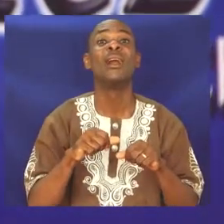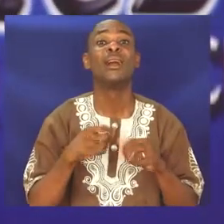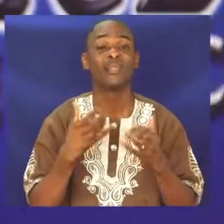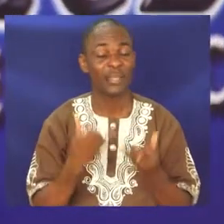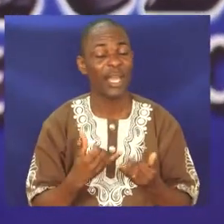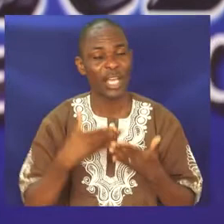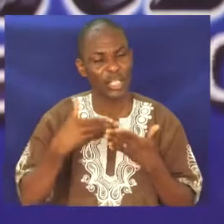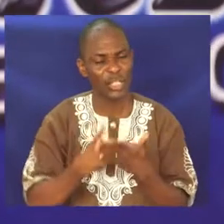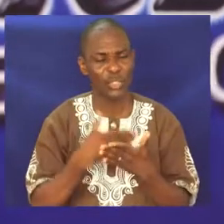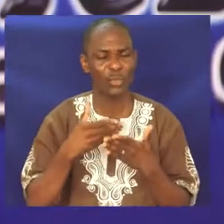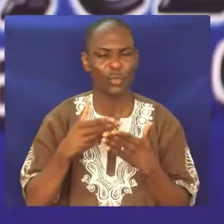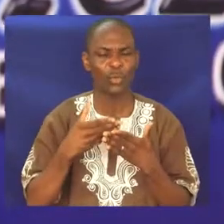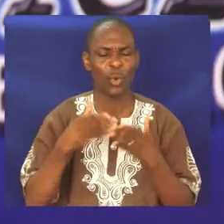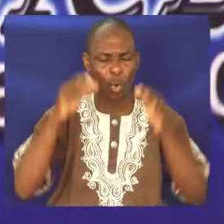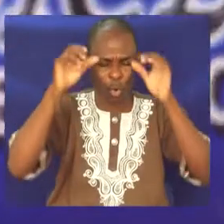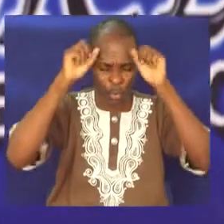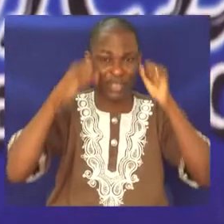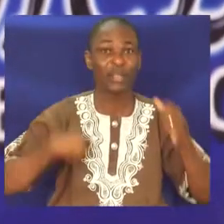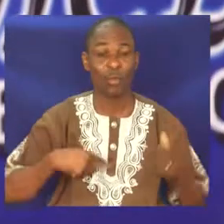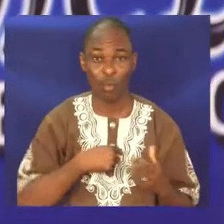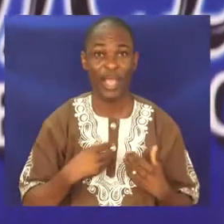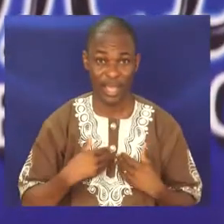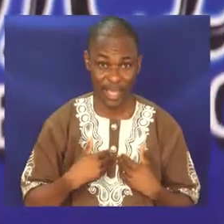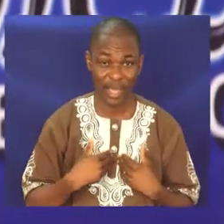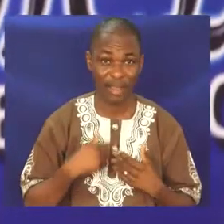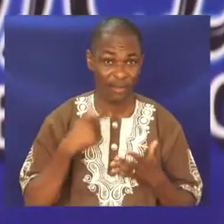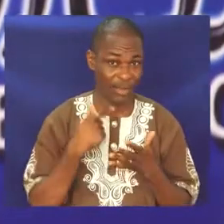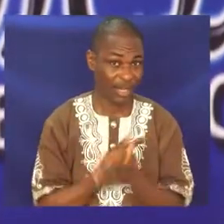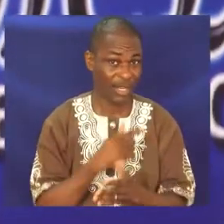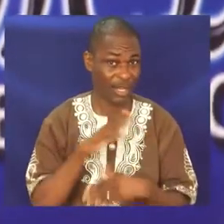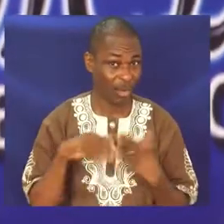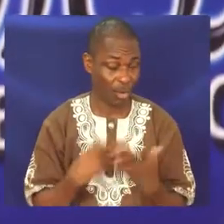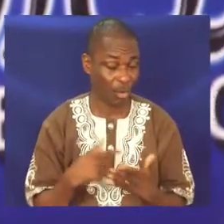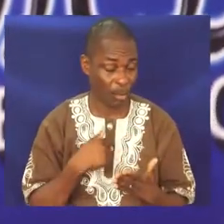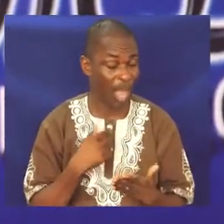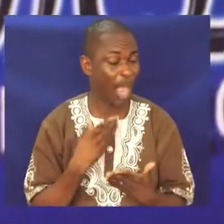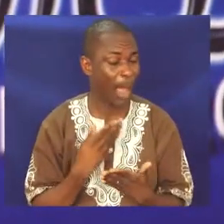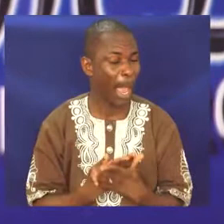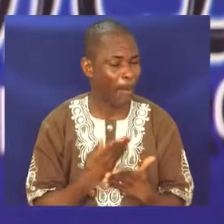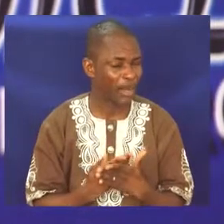Ghana mafutuo a mekoso ade amaye nyina ne se moma ye nsakra ya adwen